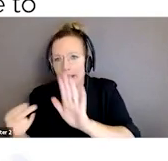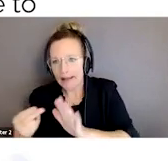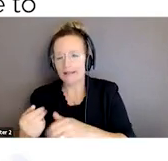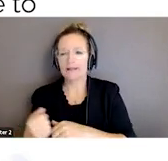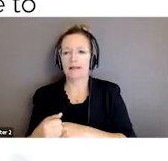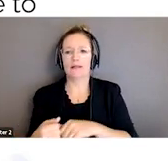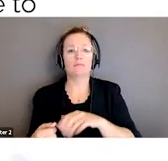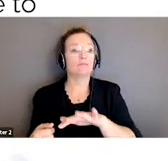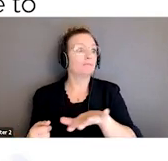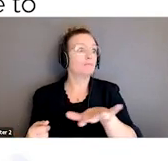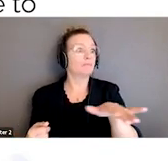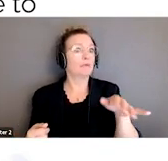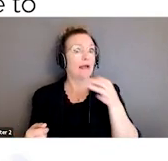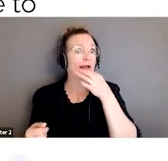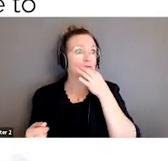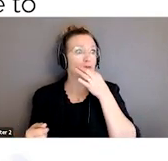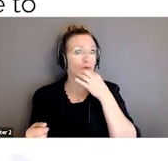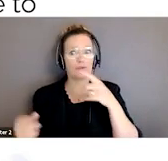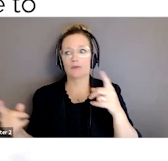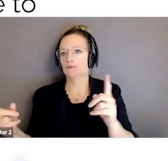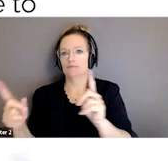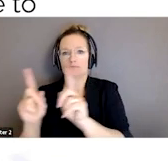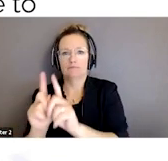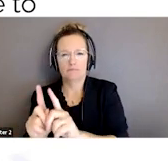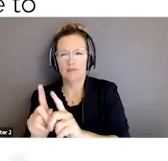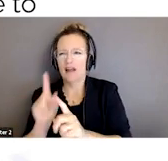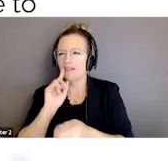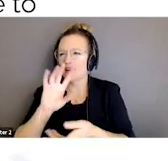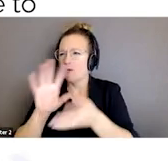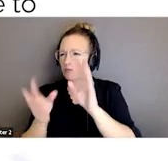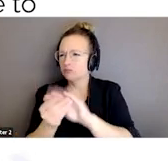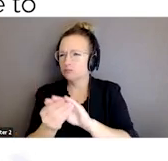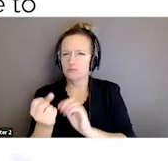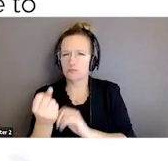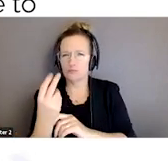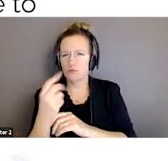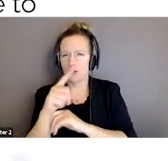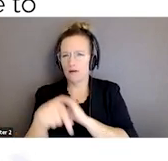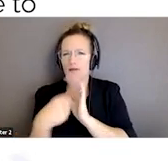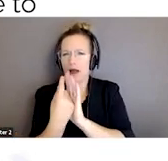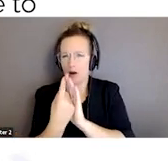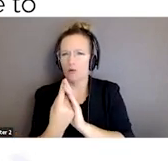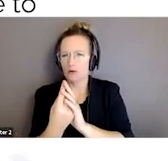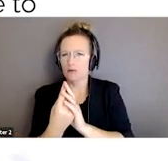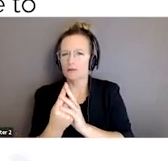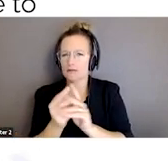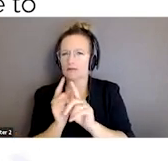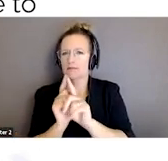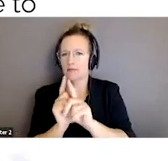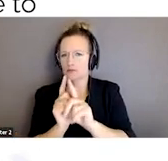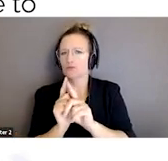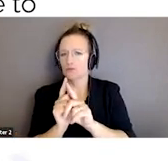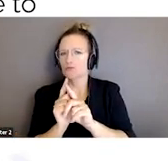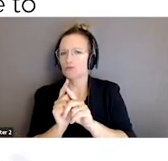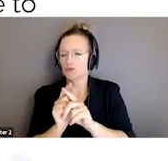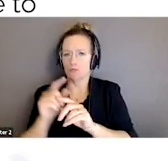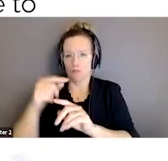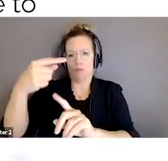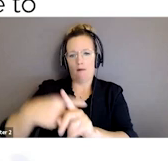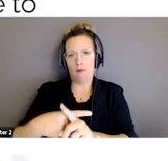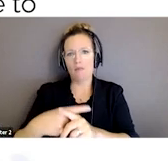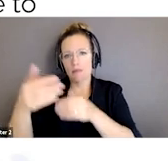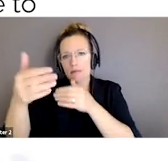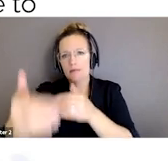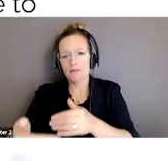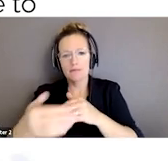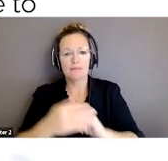that area, and you can have up to, I believe it's 12 hours of mentorship per month with that mentor. Obviously, we have